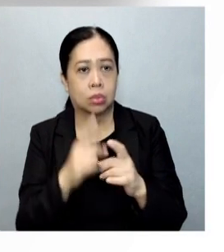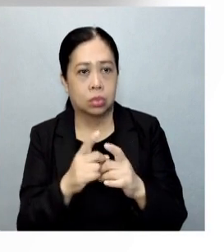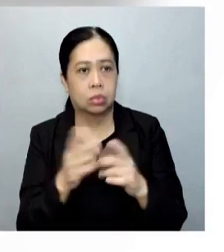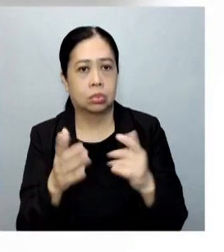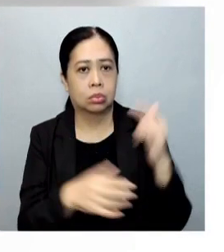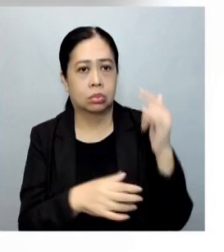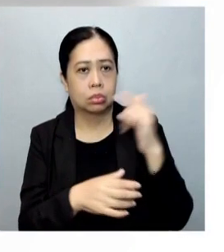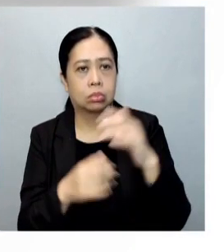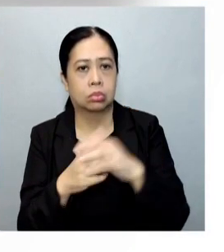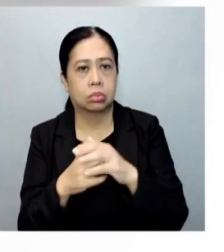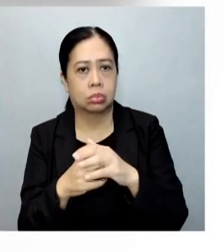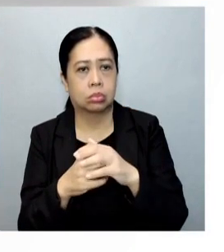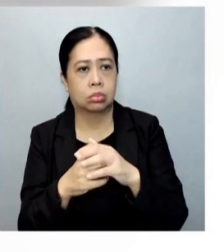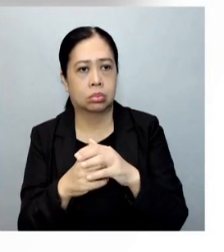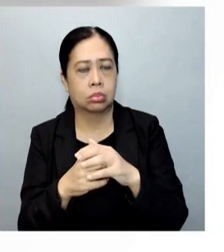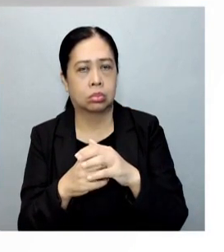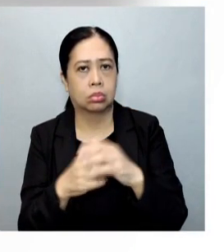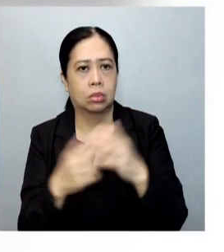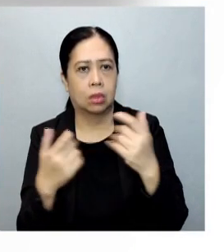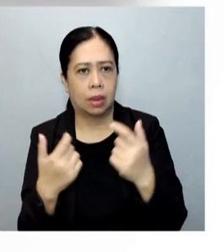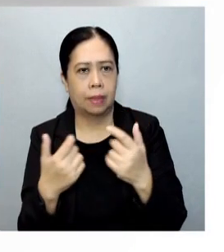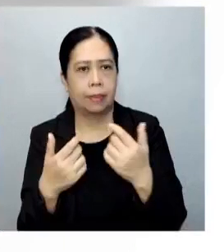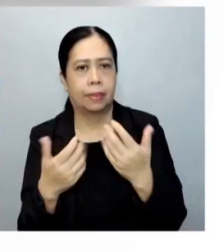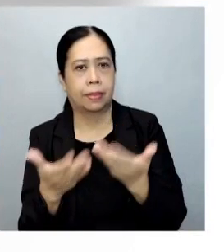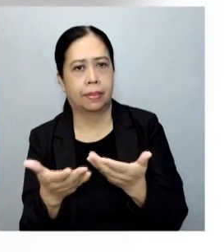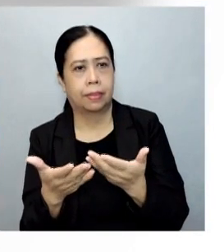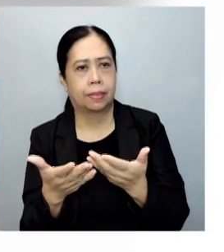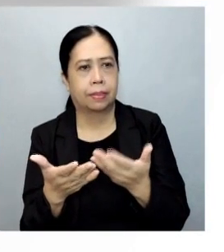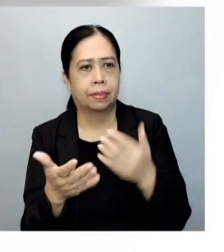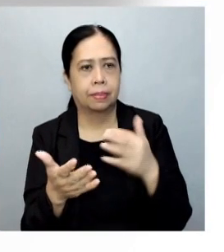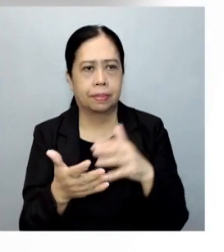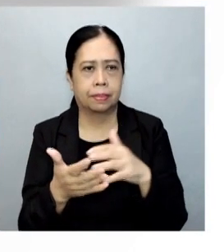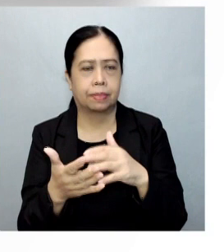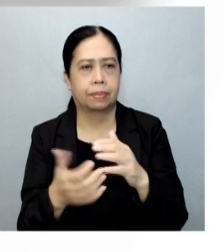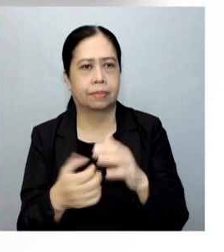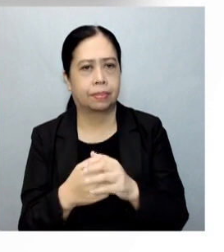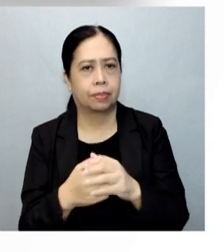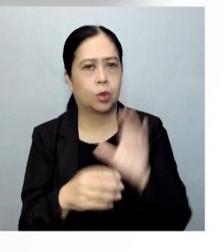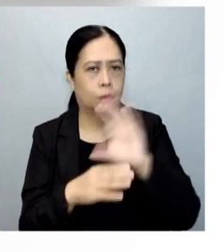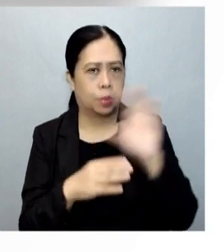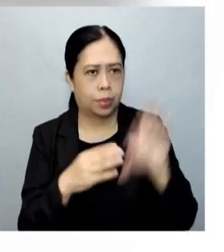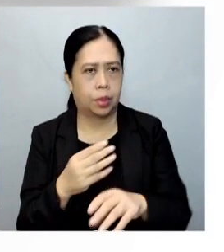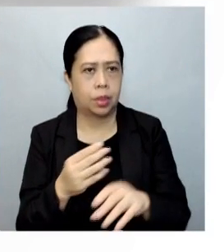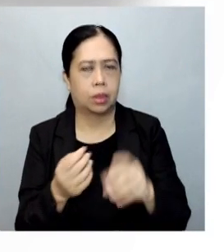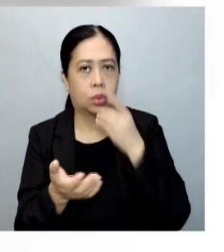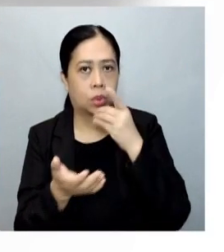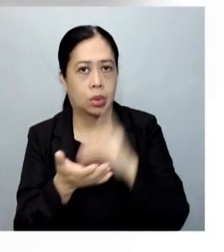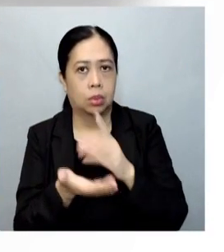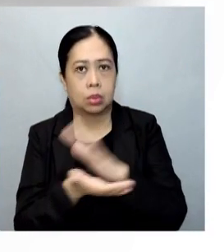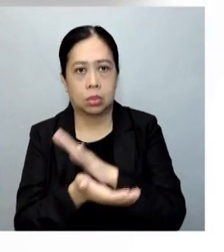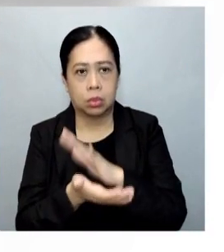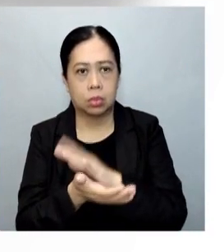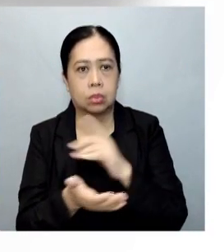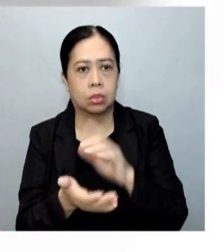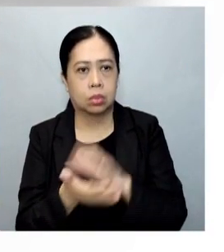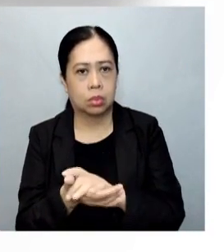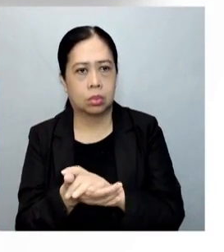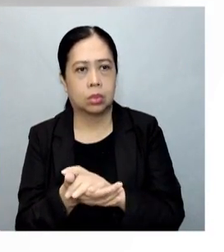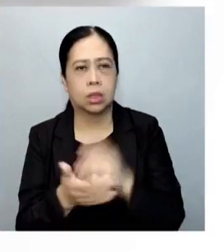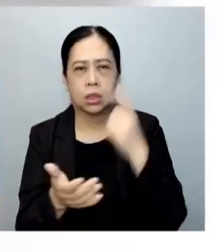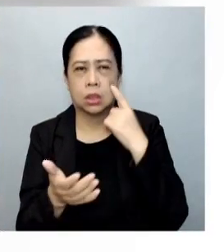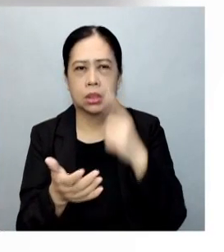dyan sa 152 na test. Ano? At kompleto naman po yung mga documentation. Isa ho yung tinitingnan natin